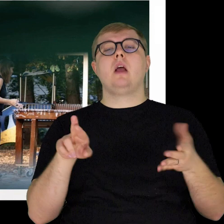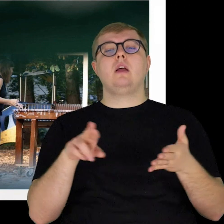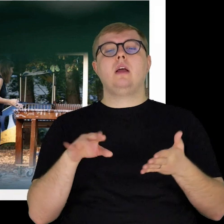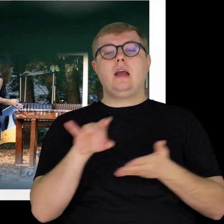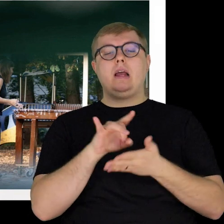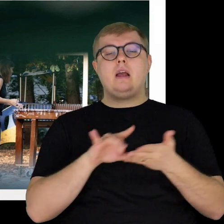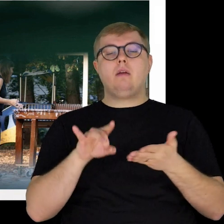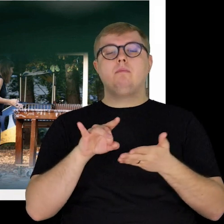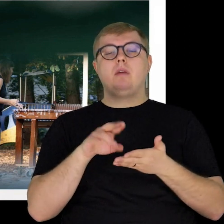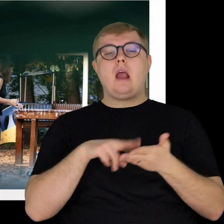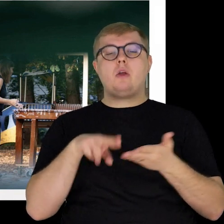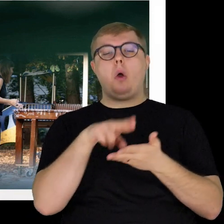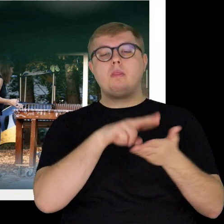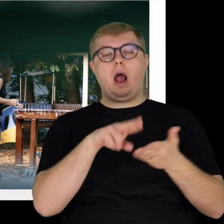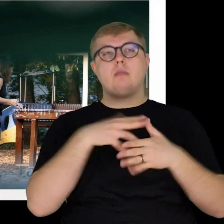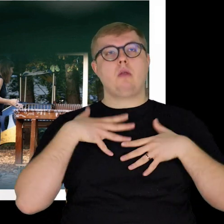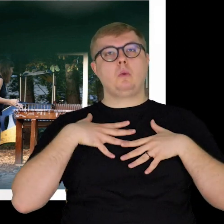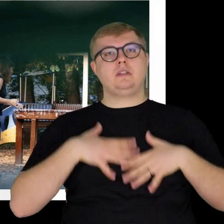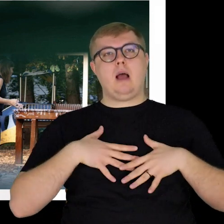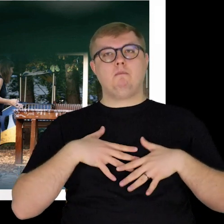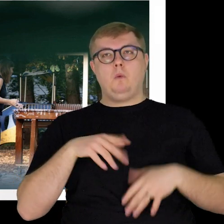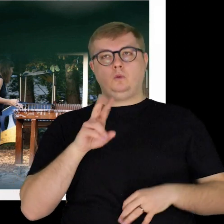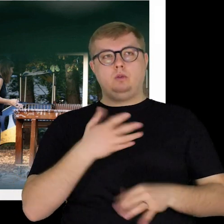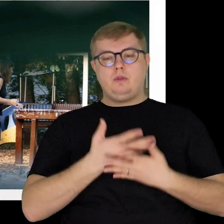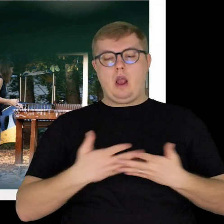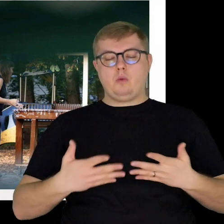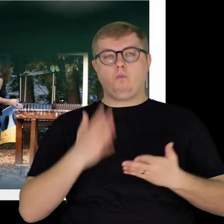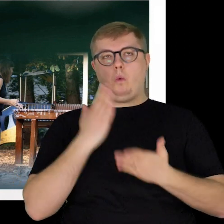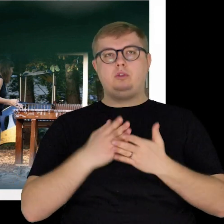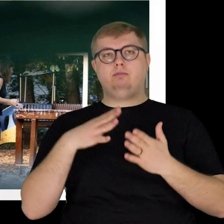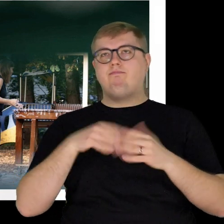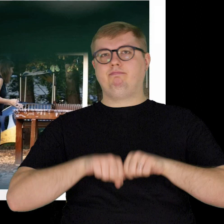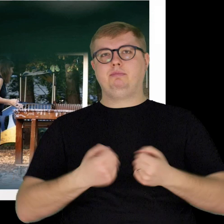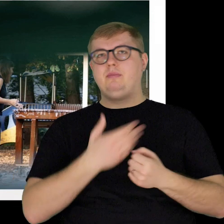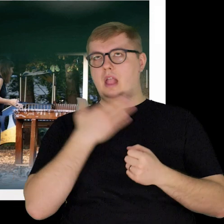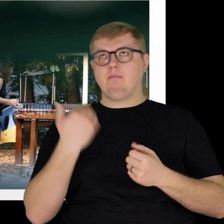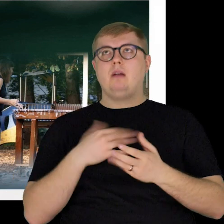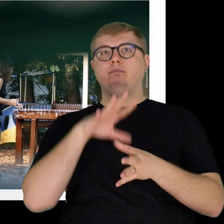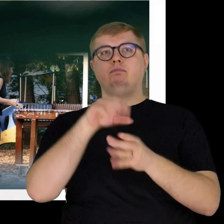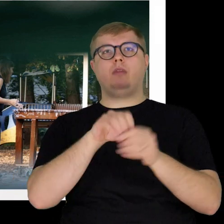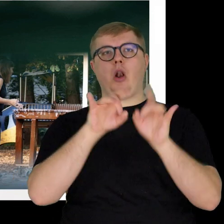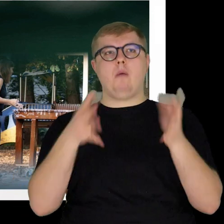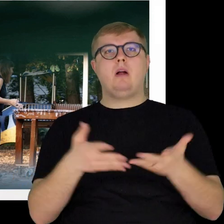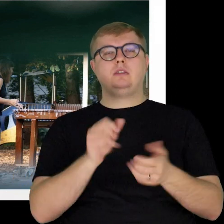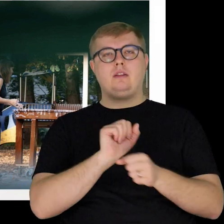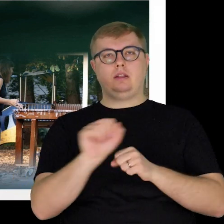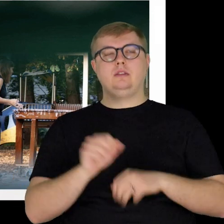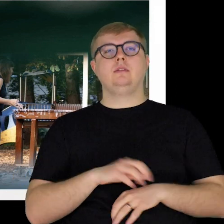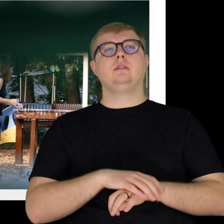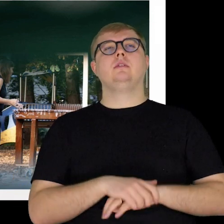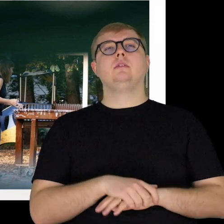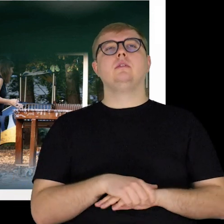I mean, we could add on to this list. We we consider this dramatic